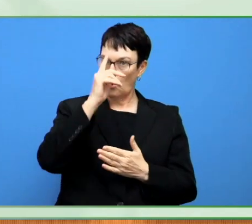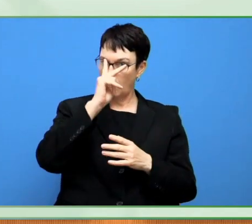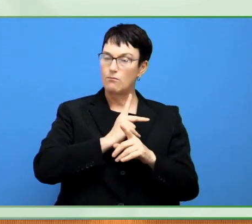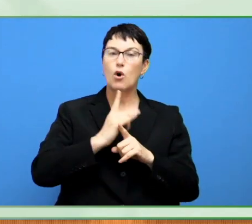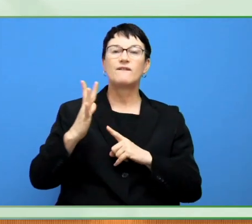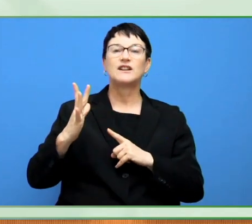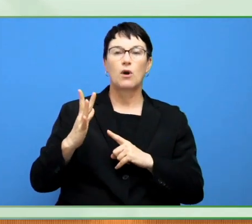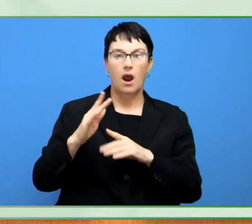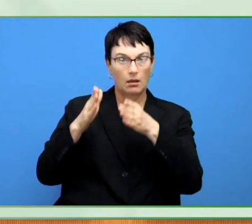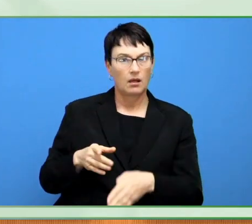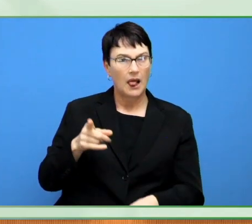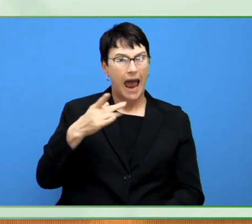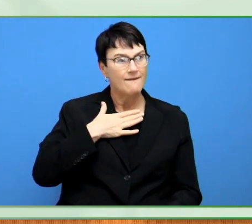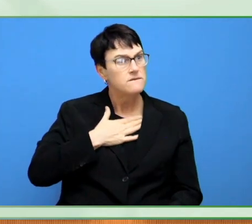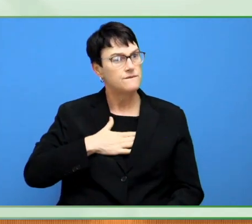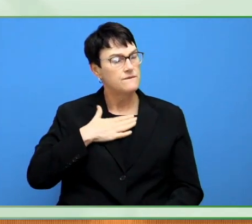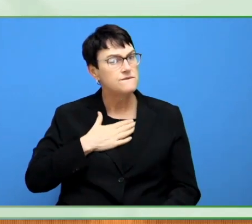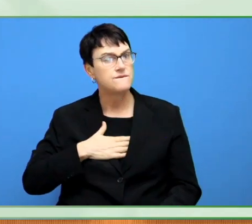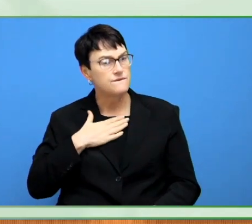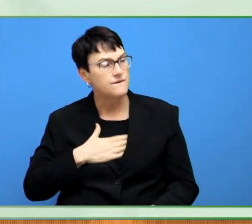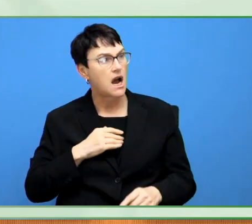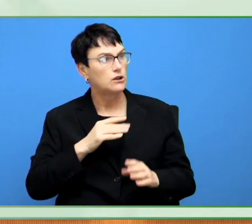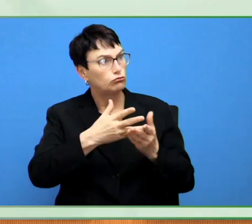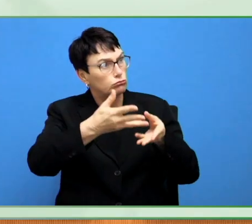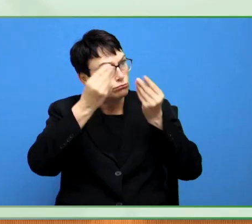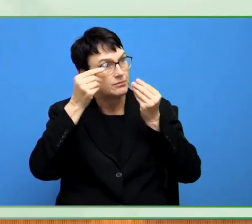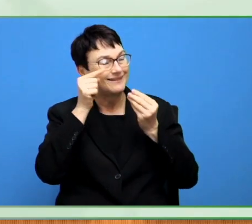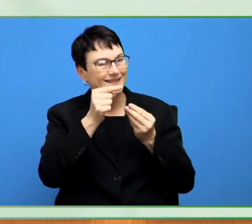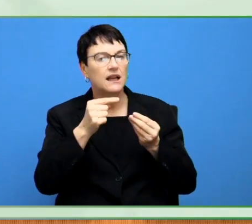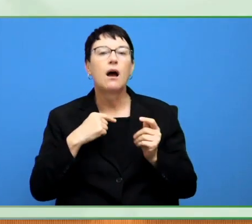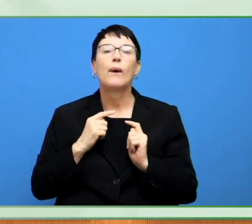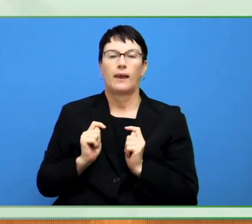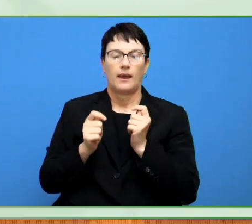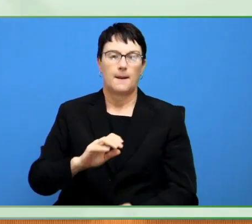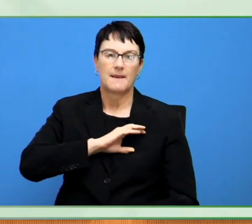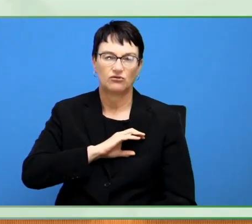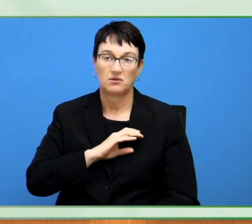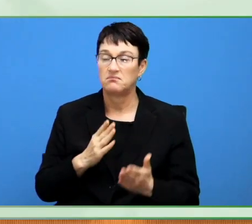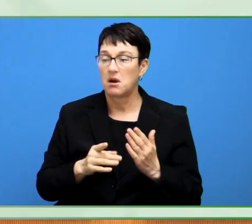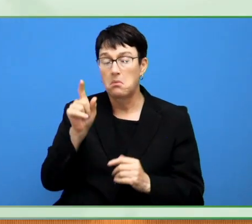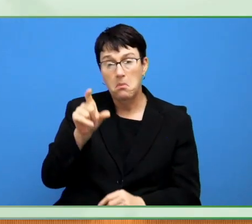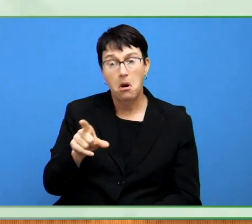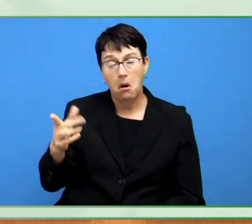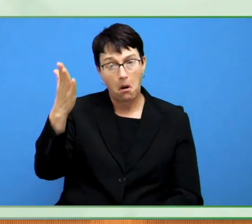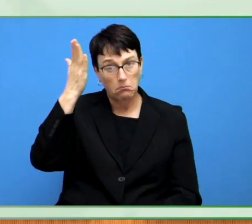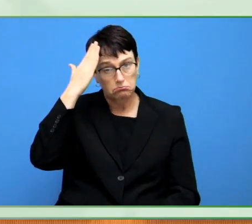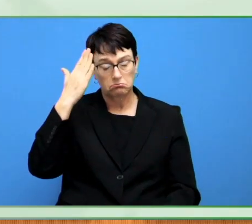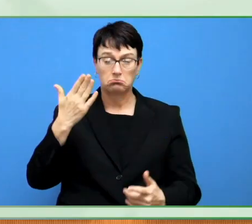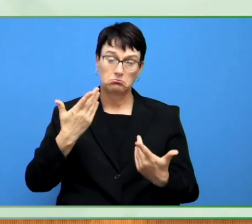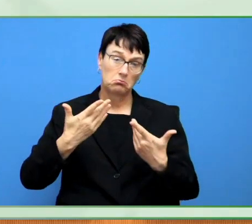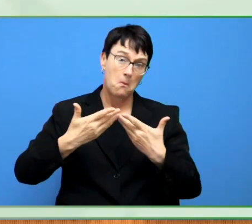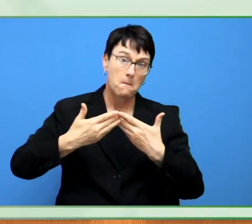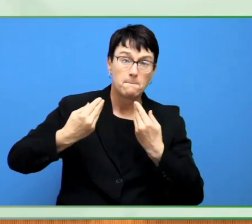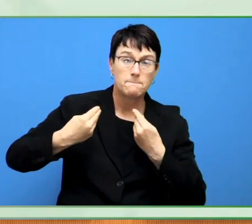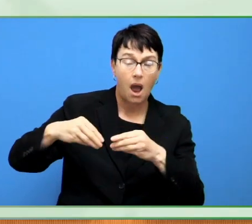area of the supply development chain. No? So I know about marketing, I know. So what we're working is on developing